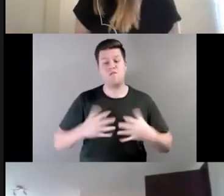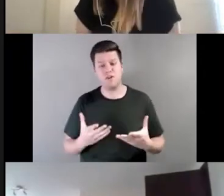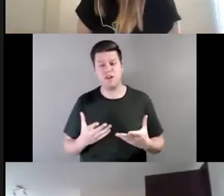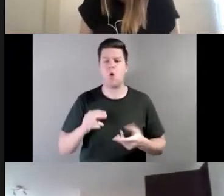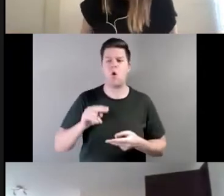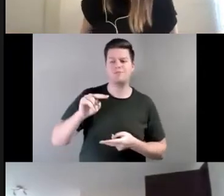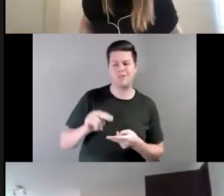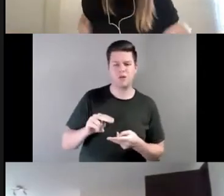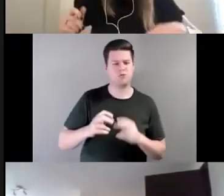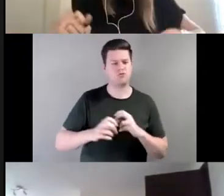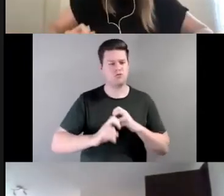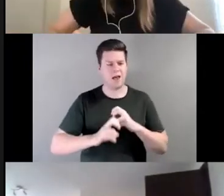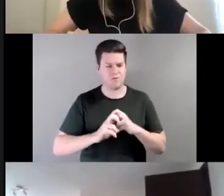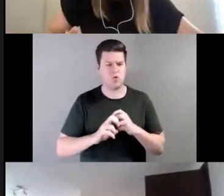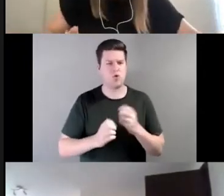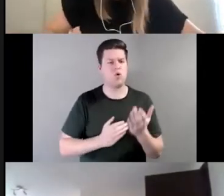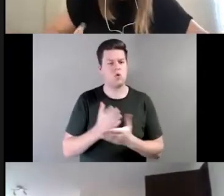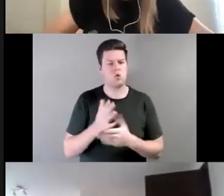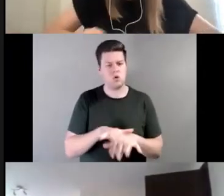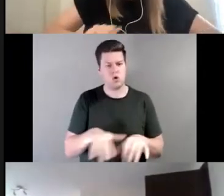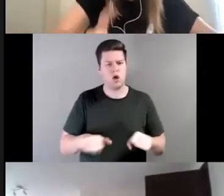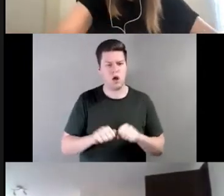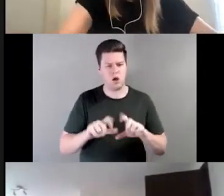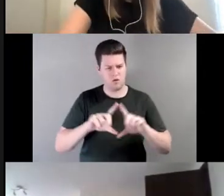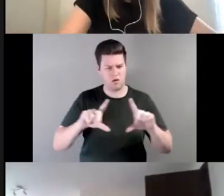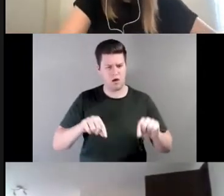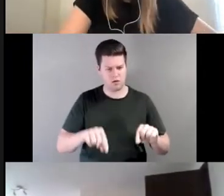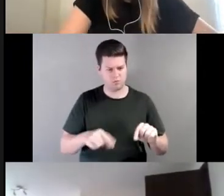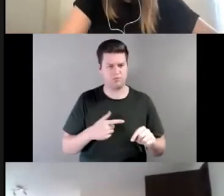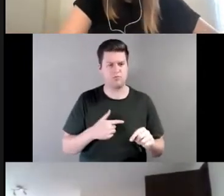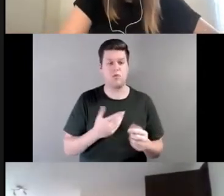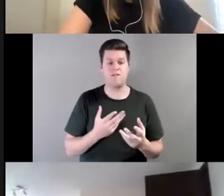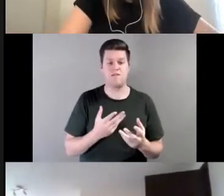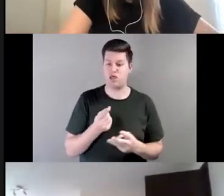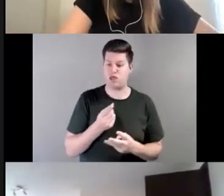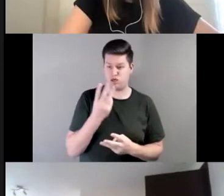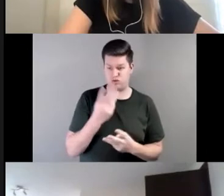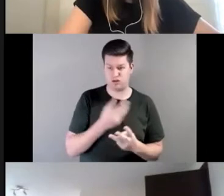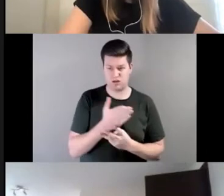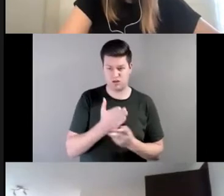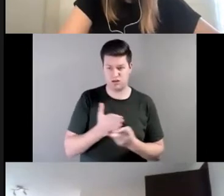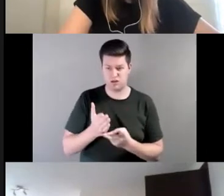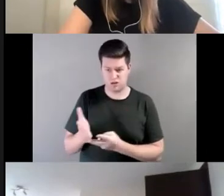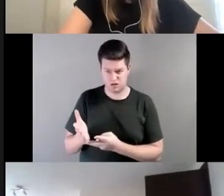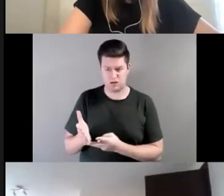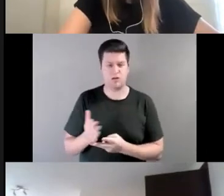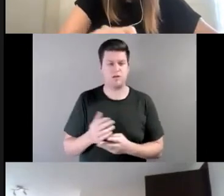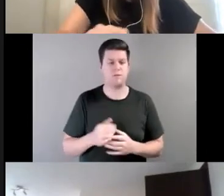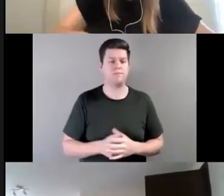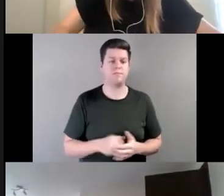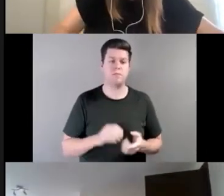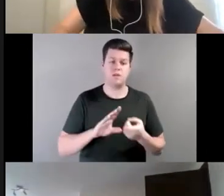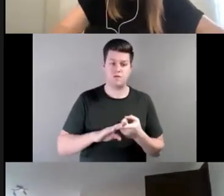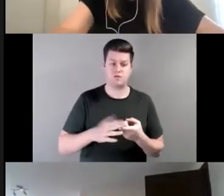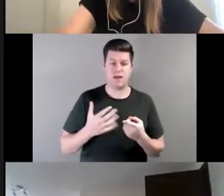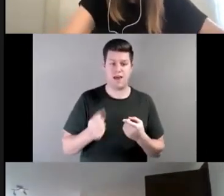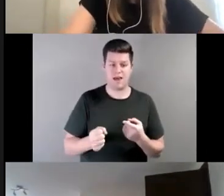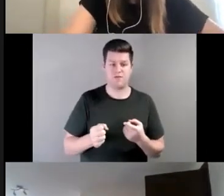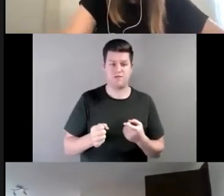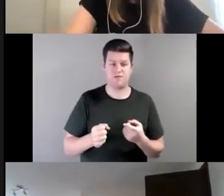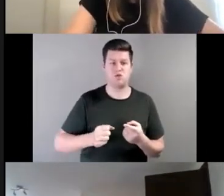platform, and there are currently 3 means of providing concessionary travel. Firstly, we have the Scottish